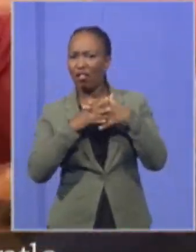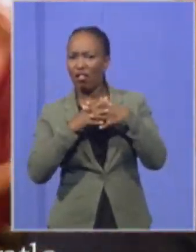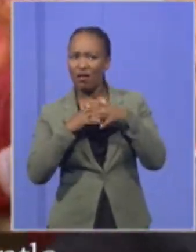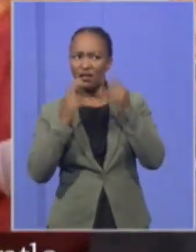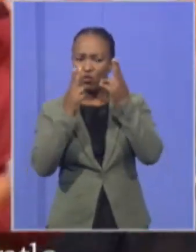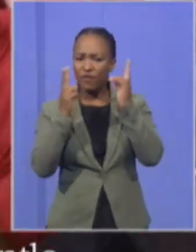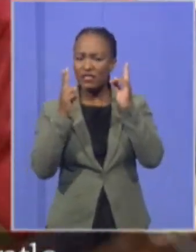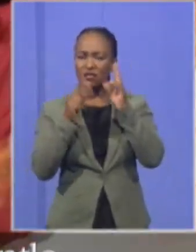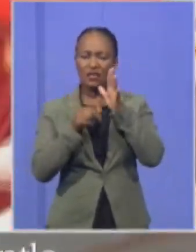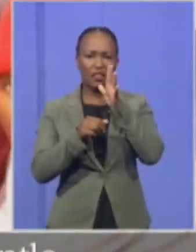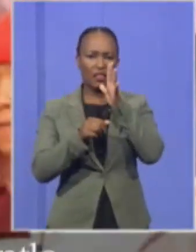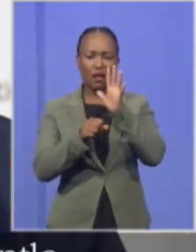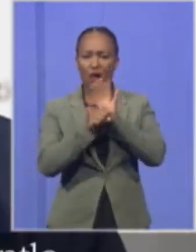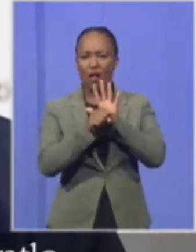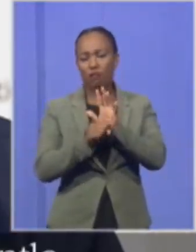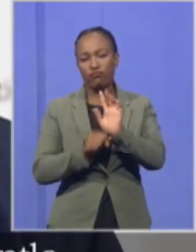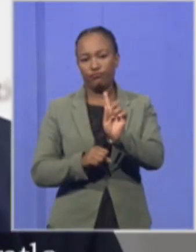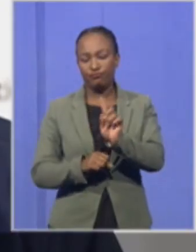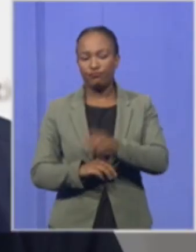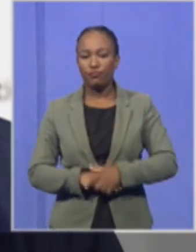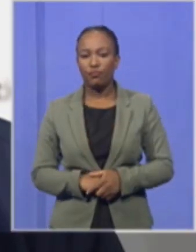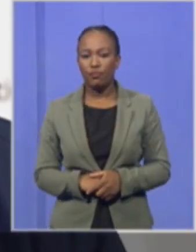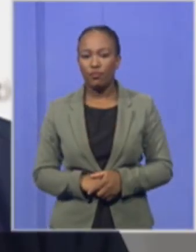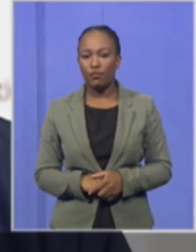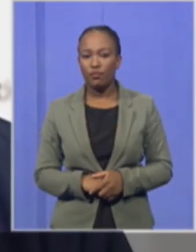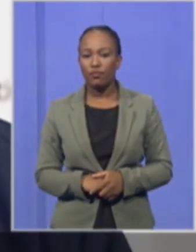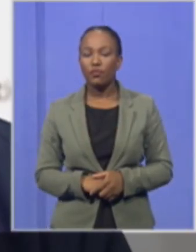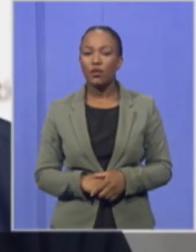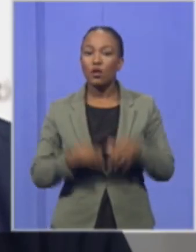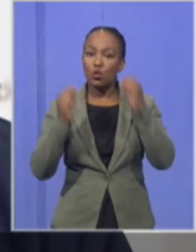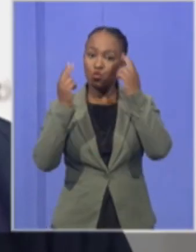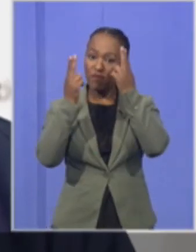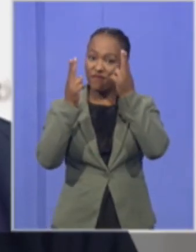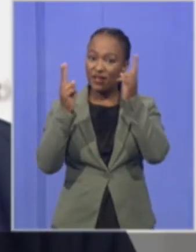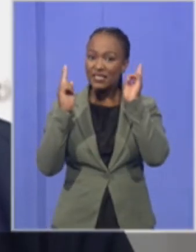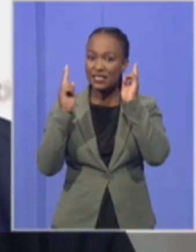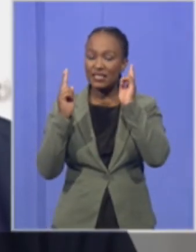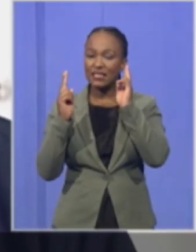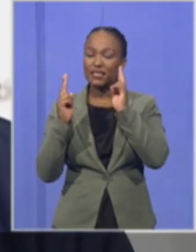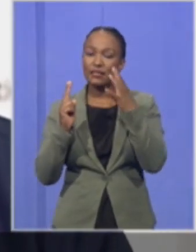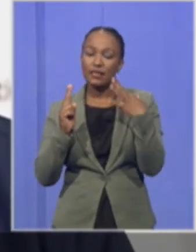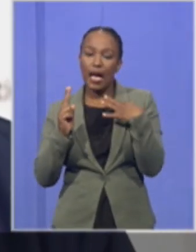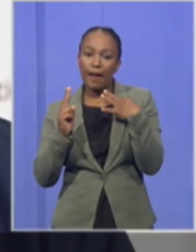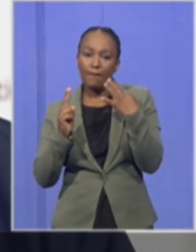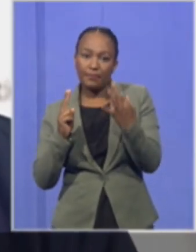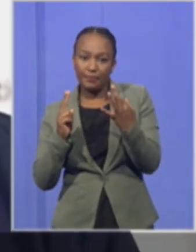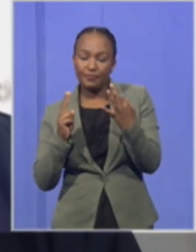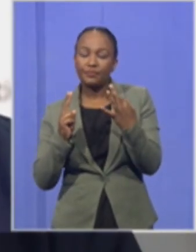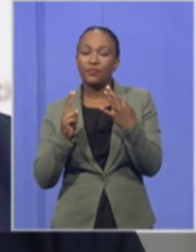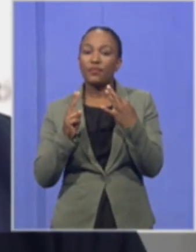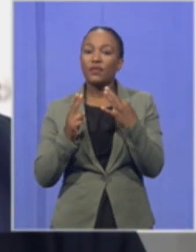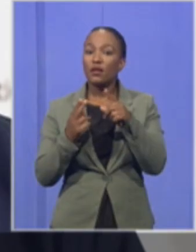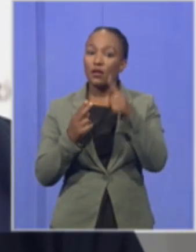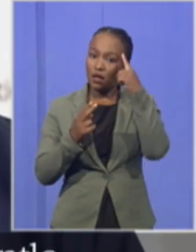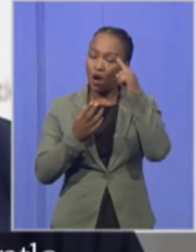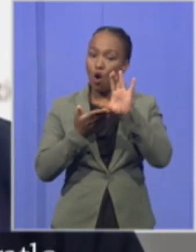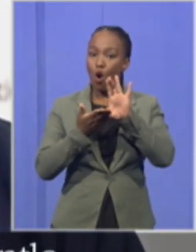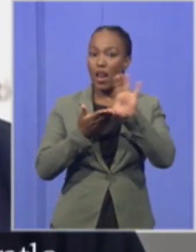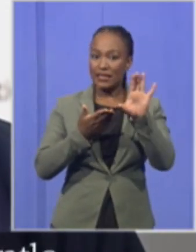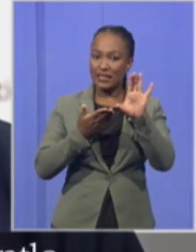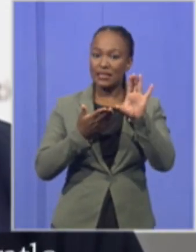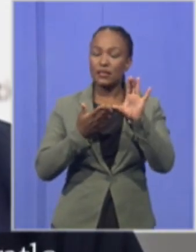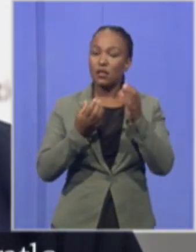di-university. I think all the numbers in terms of university submission, TVET college admission, and so on and so forth, will indicate that